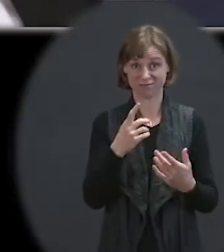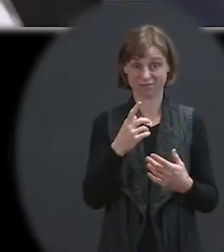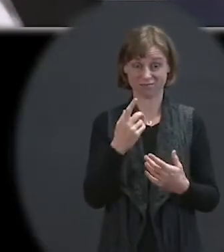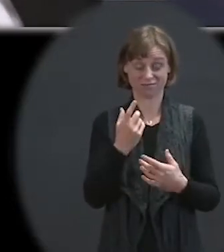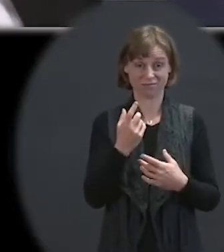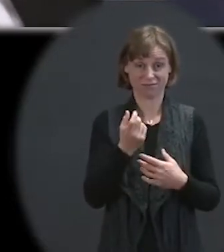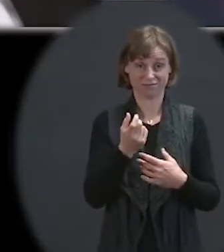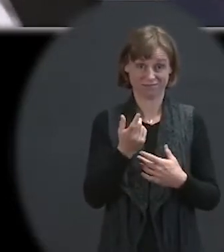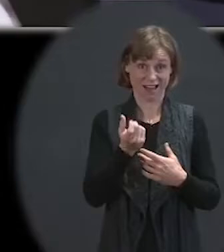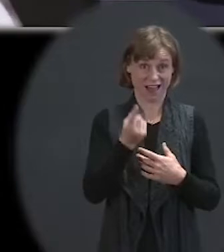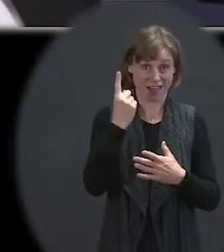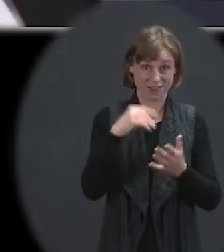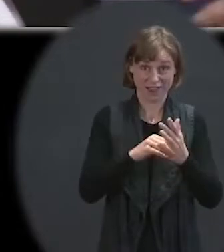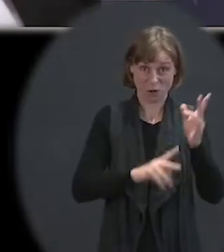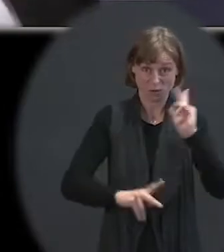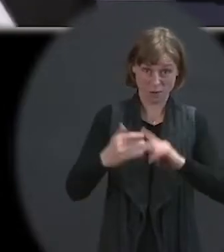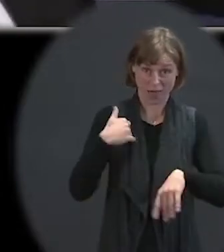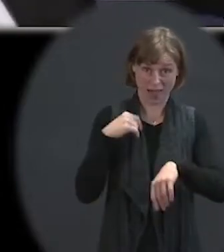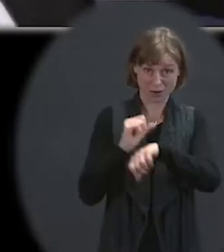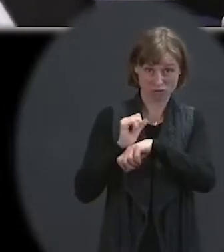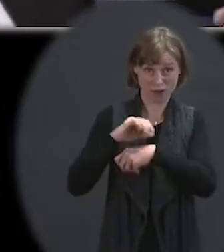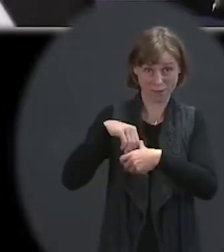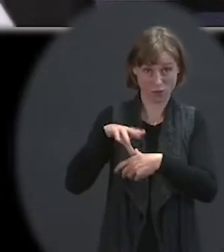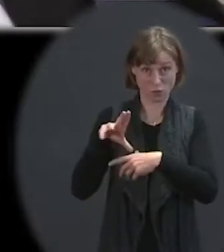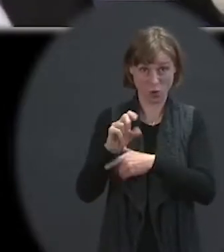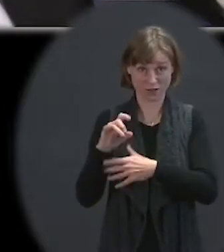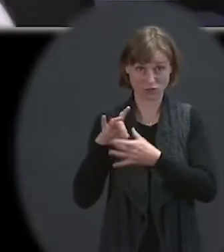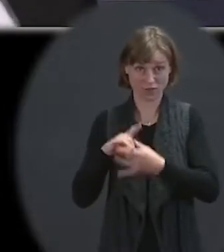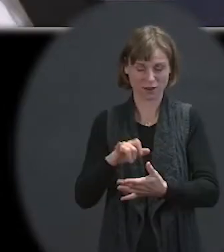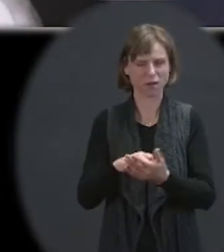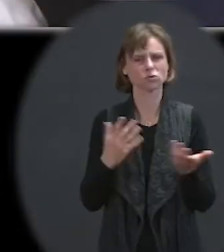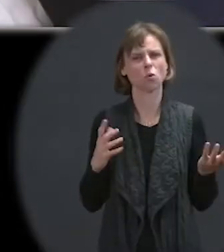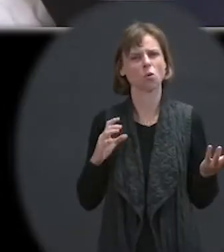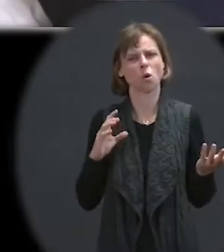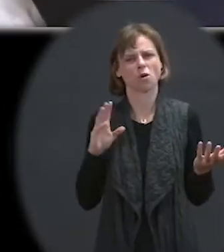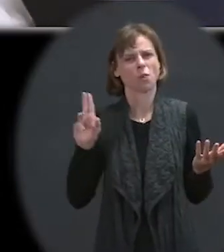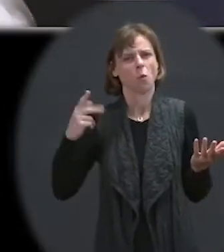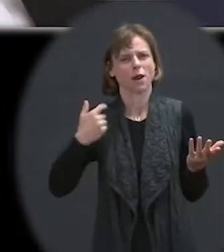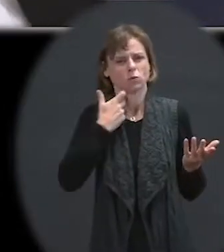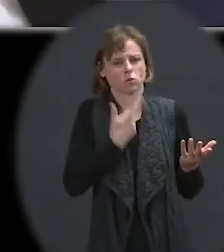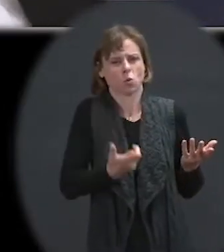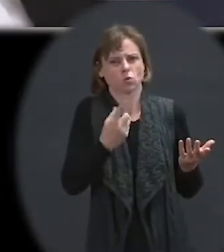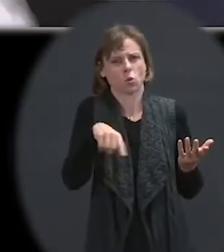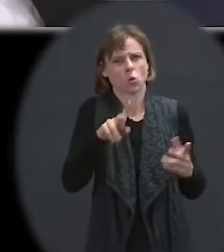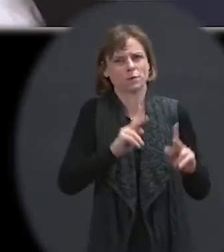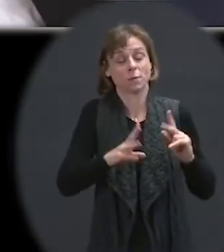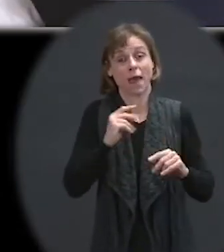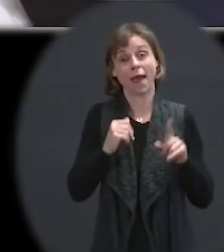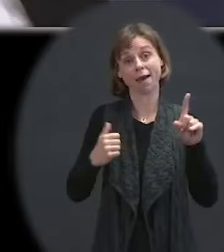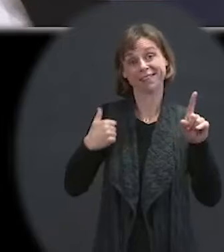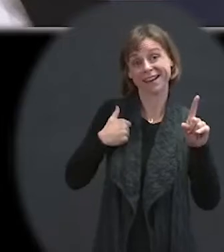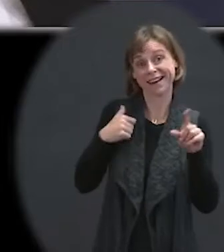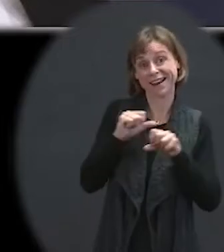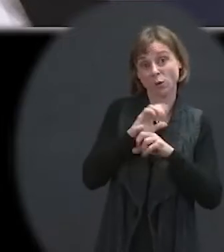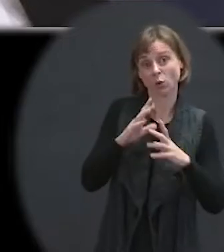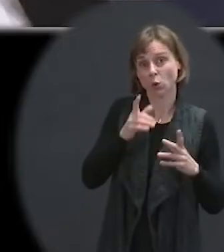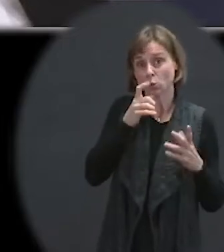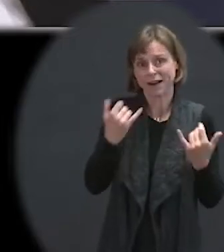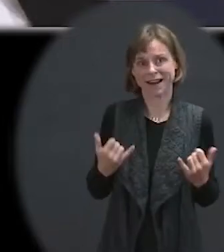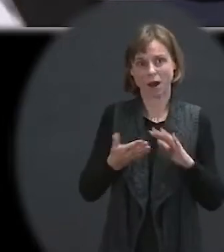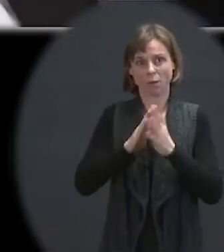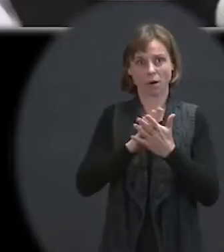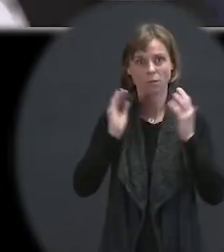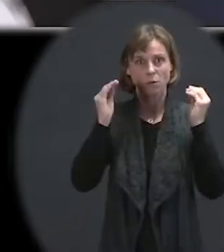to this in the United States, at least. What does the White House say to those people, to the Canadian workers who now are going to be out of a